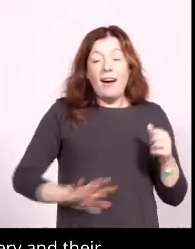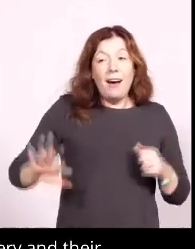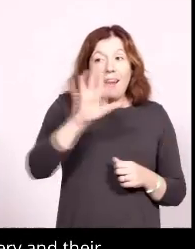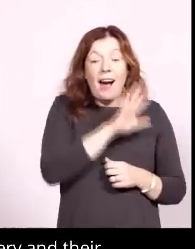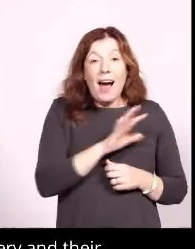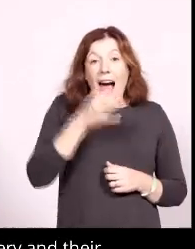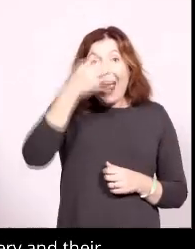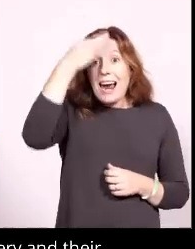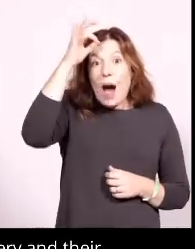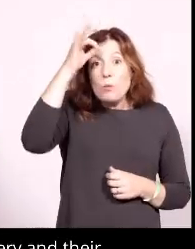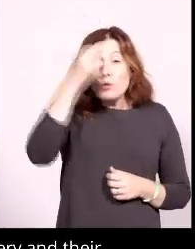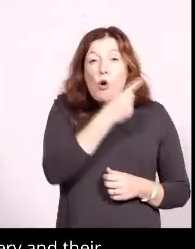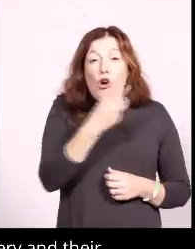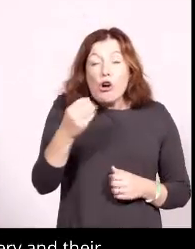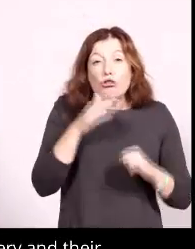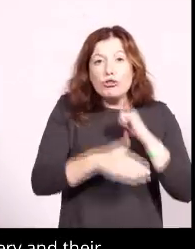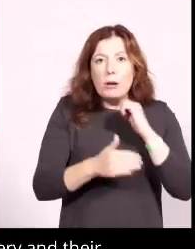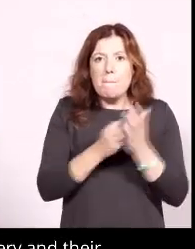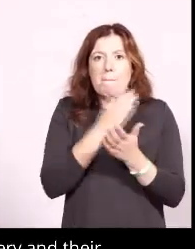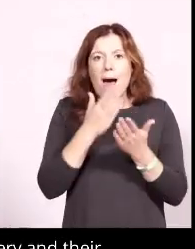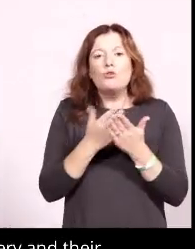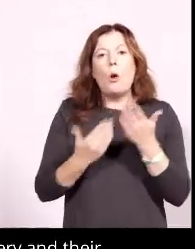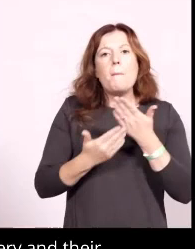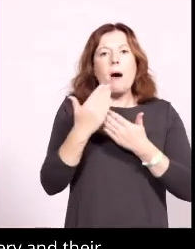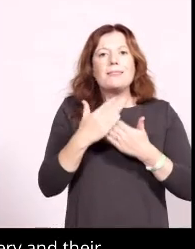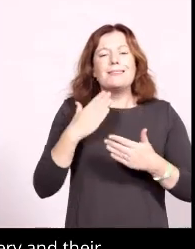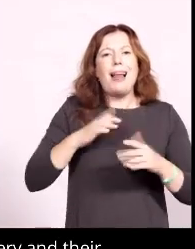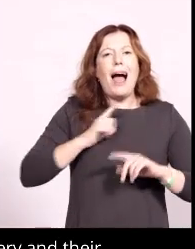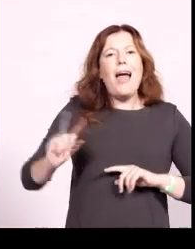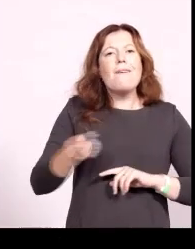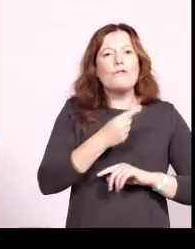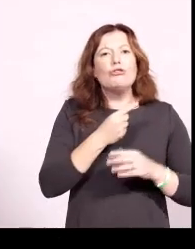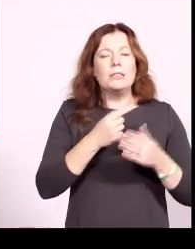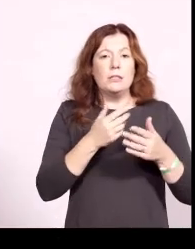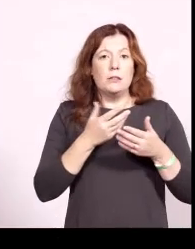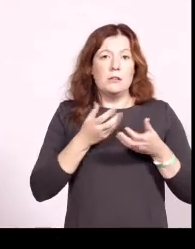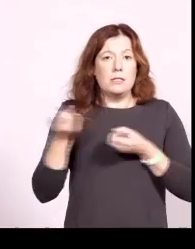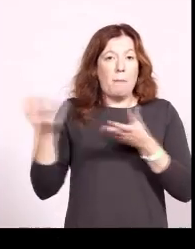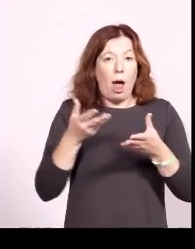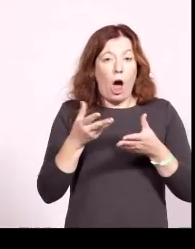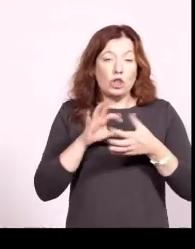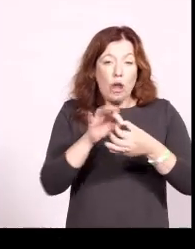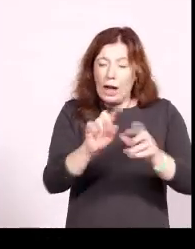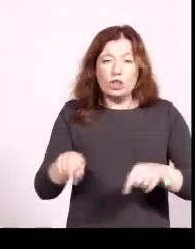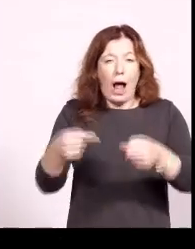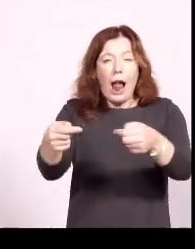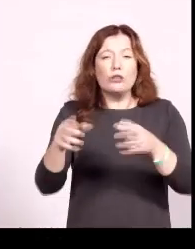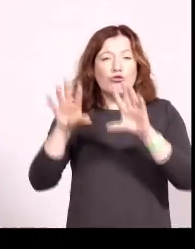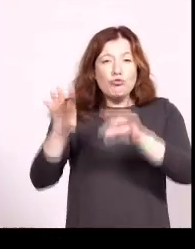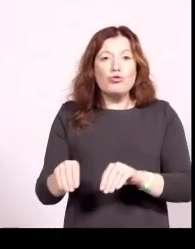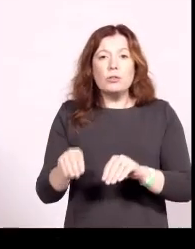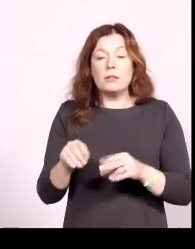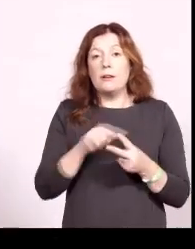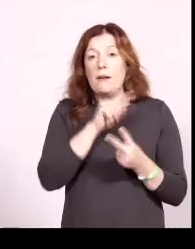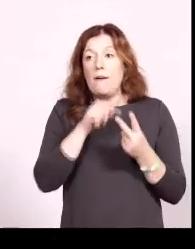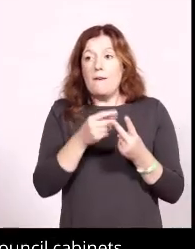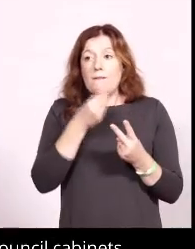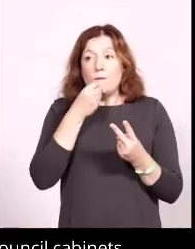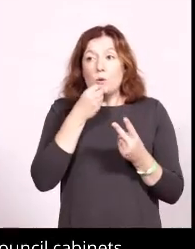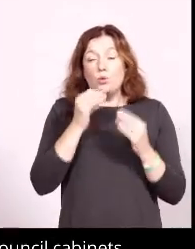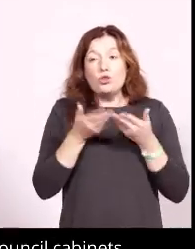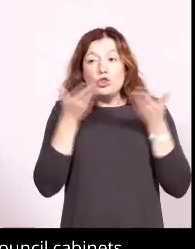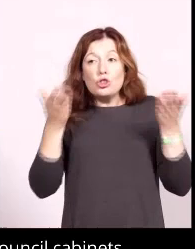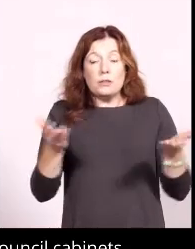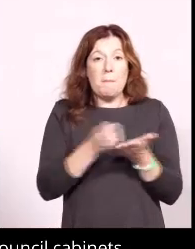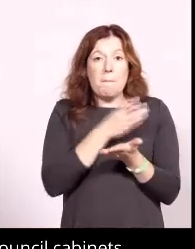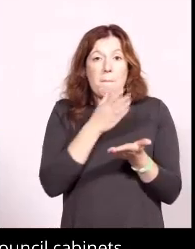are now doing more to tackle modern slavery in their supply chains. And we have fought for food justice, doubling